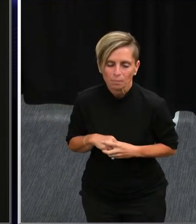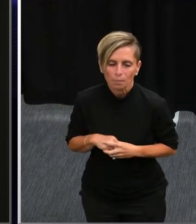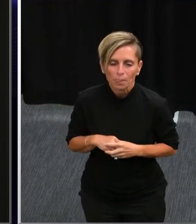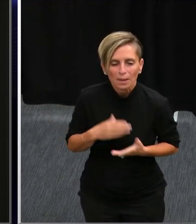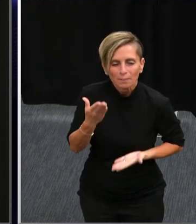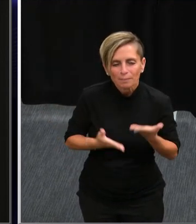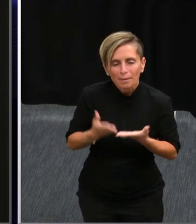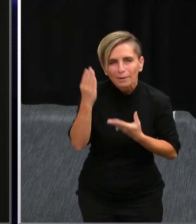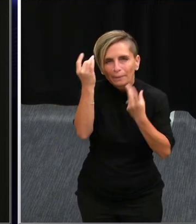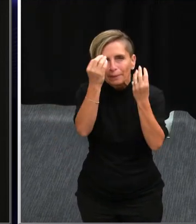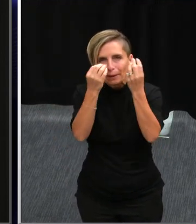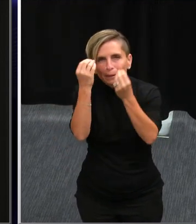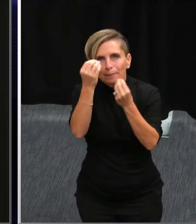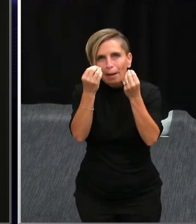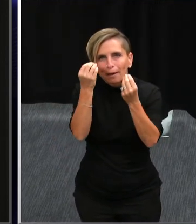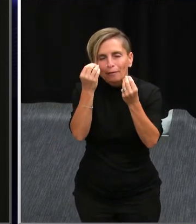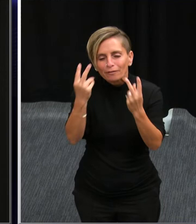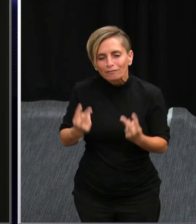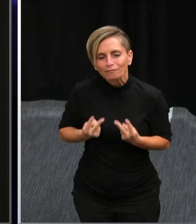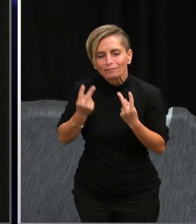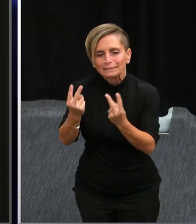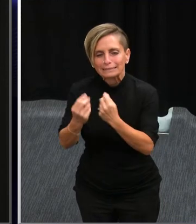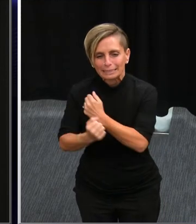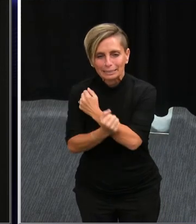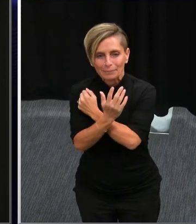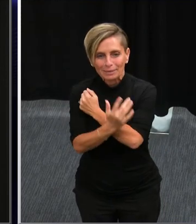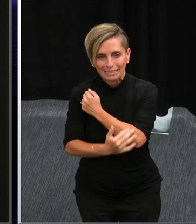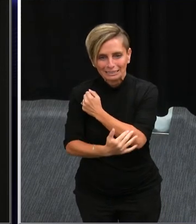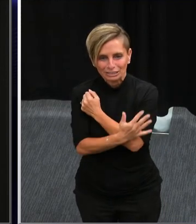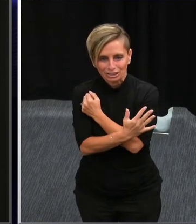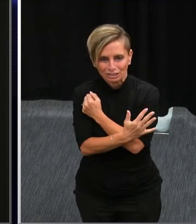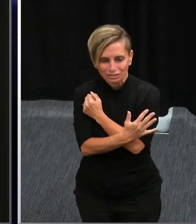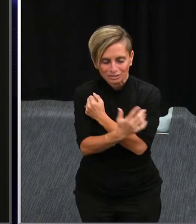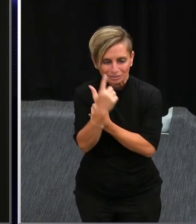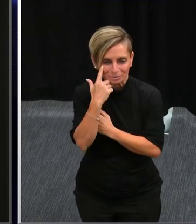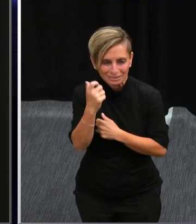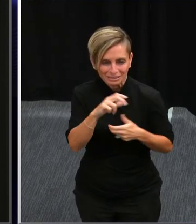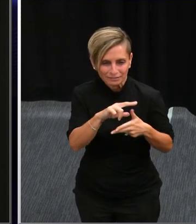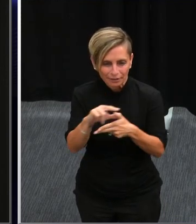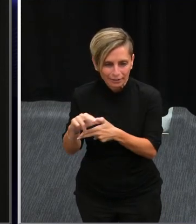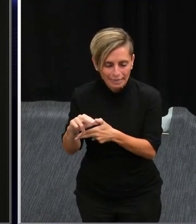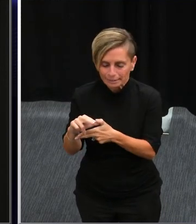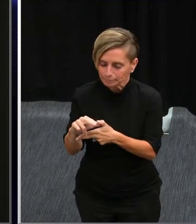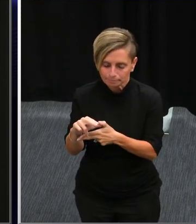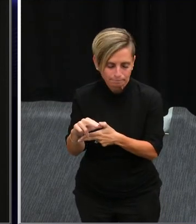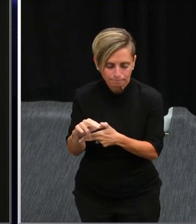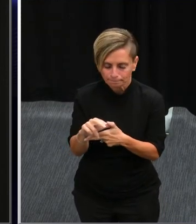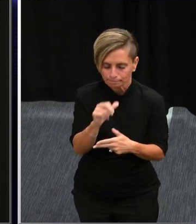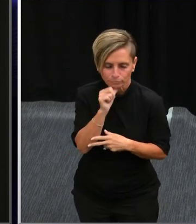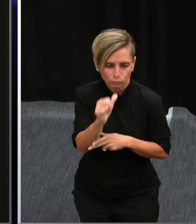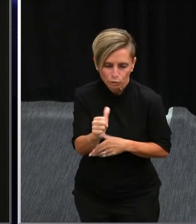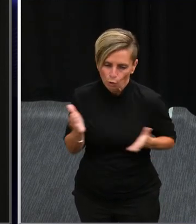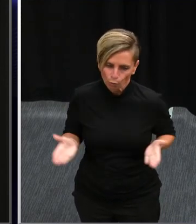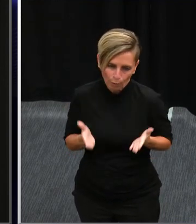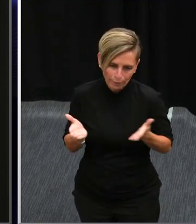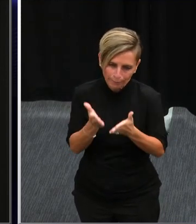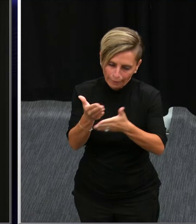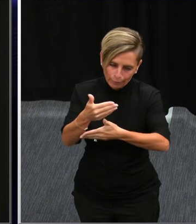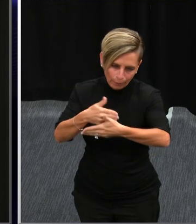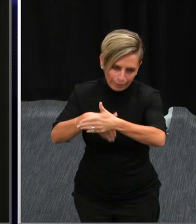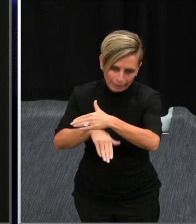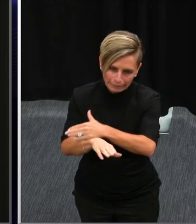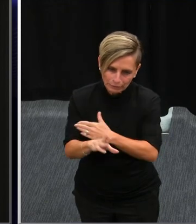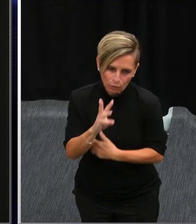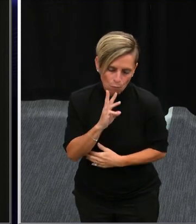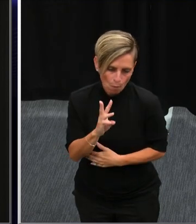see the waves, and this is going to be quite an event for our shoreline, we do not recommend at all going into the water. We are